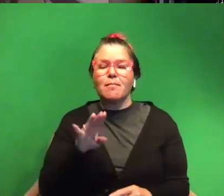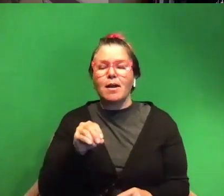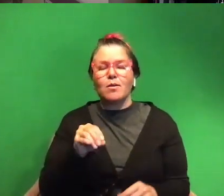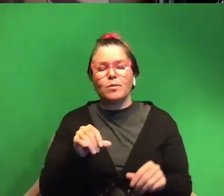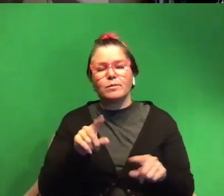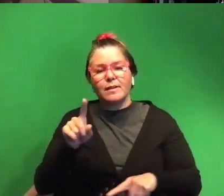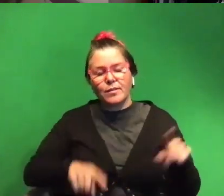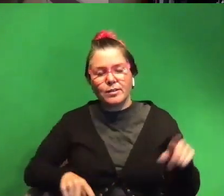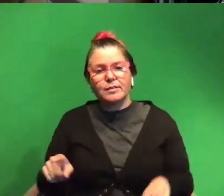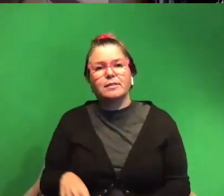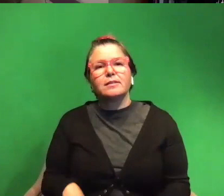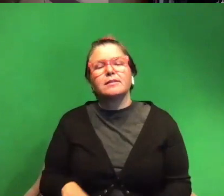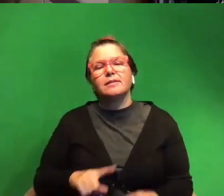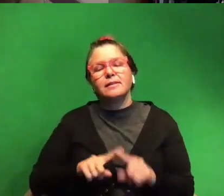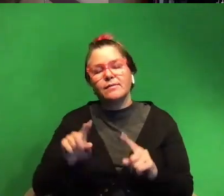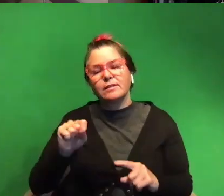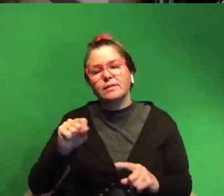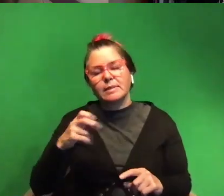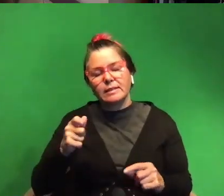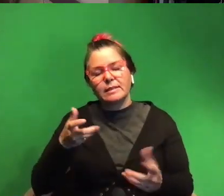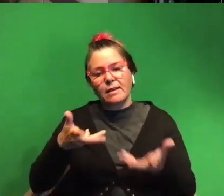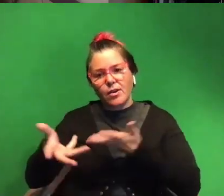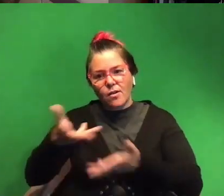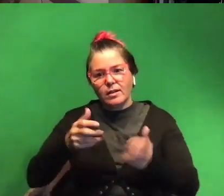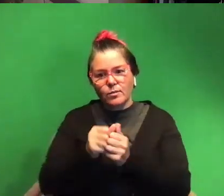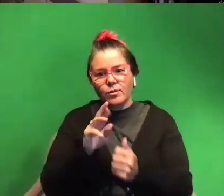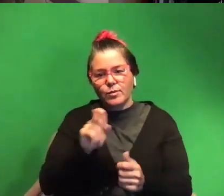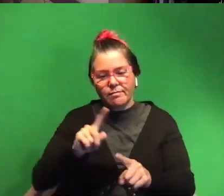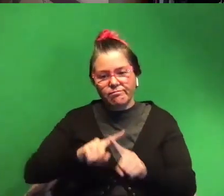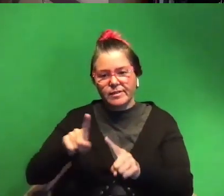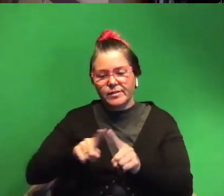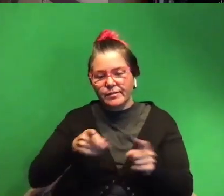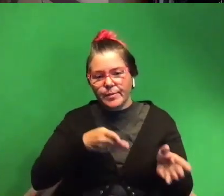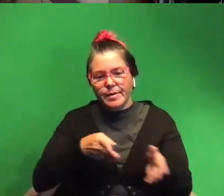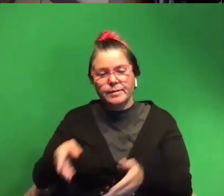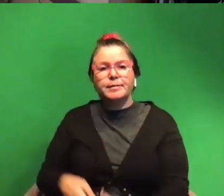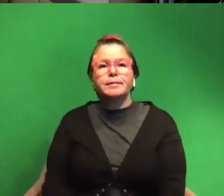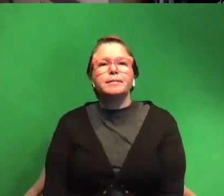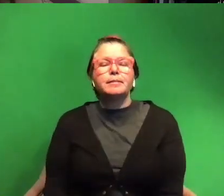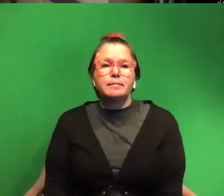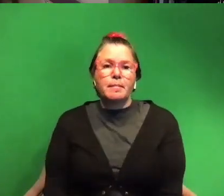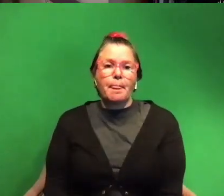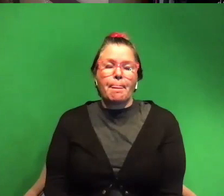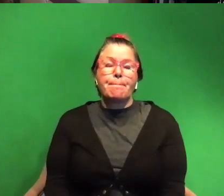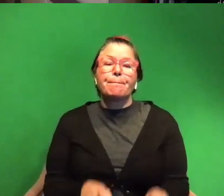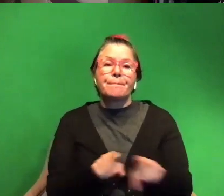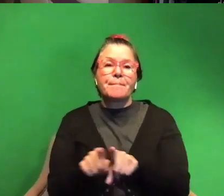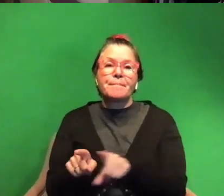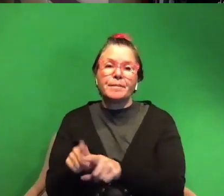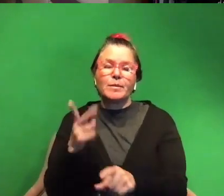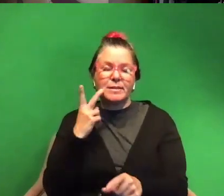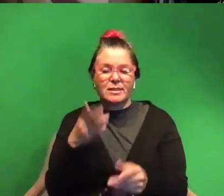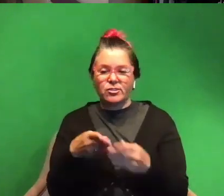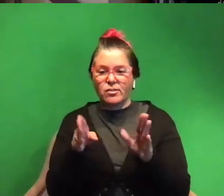talked a lot about different species interacting with reefs in different ways. We also see in general decline